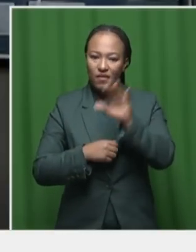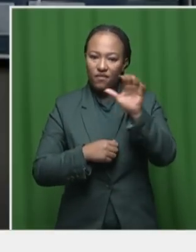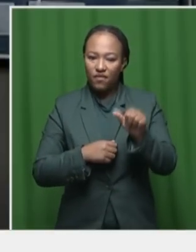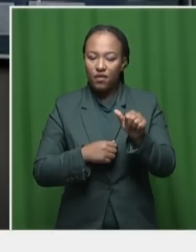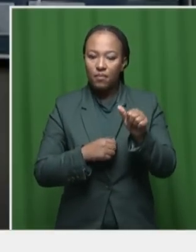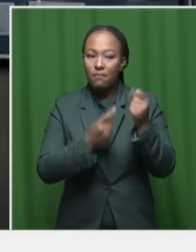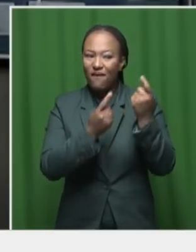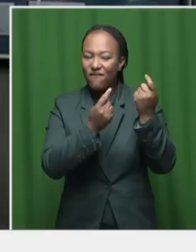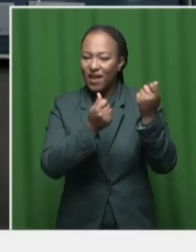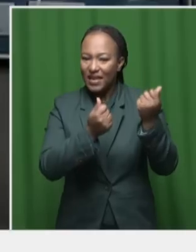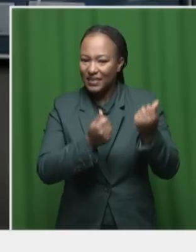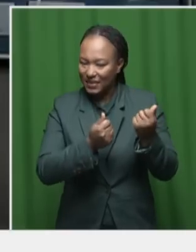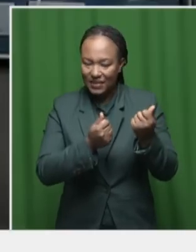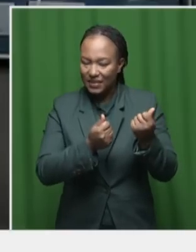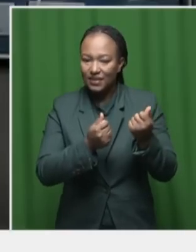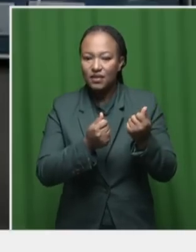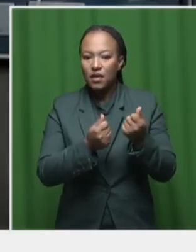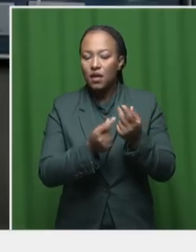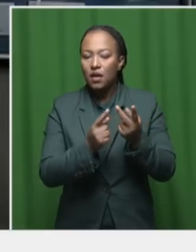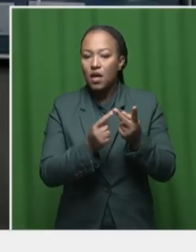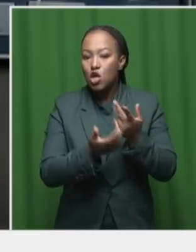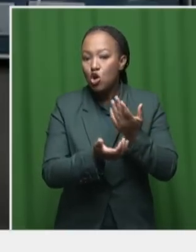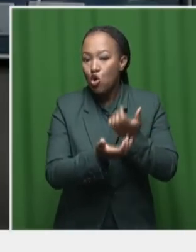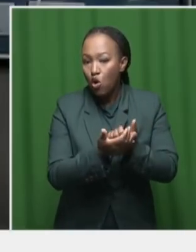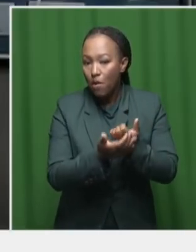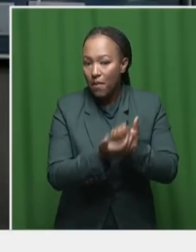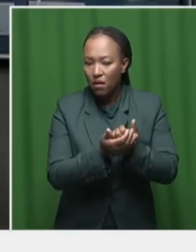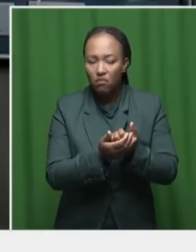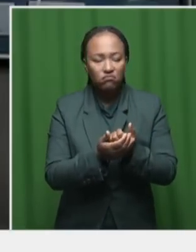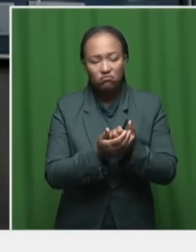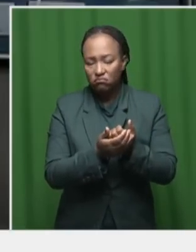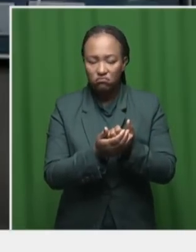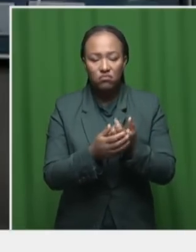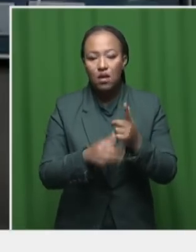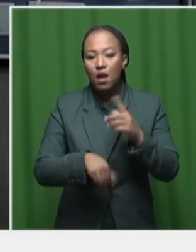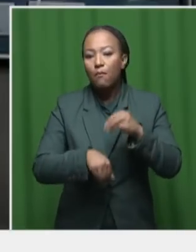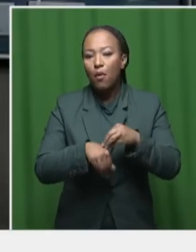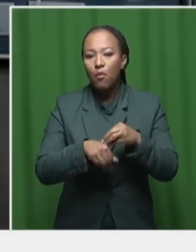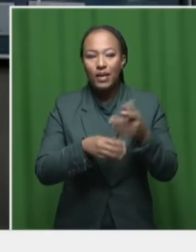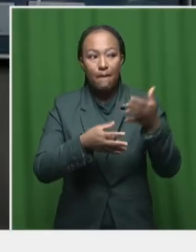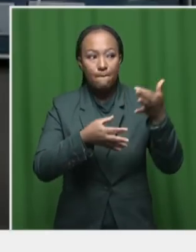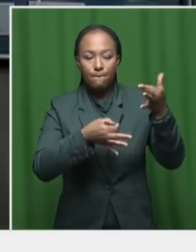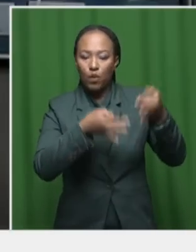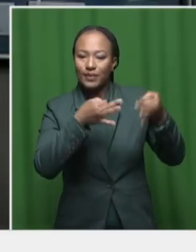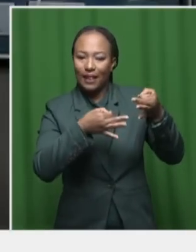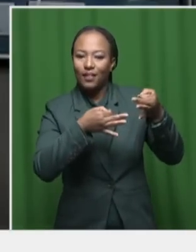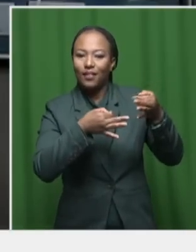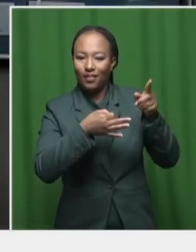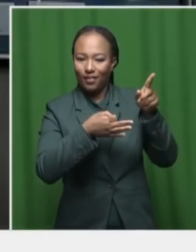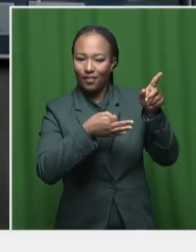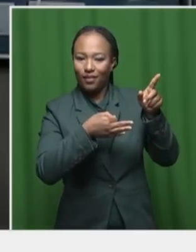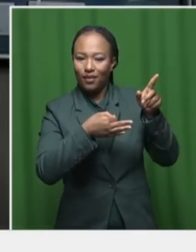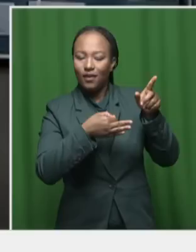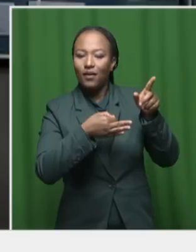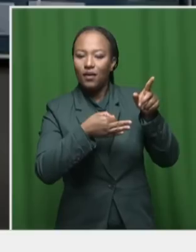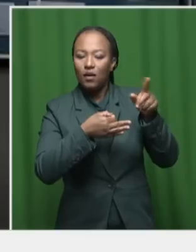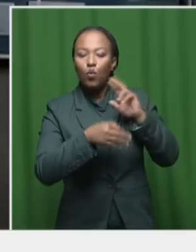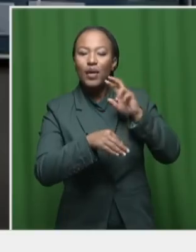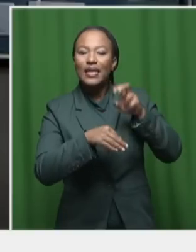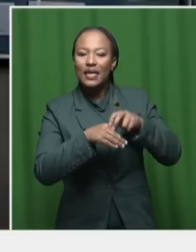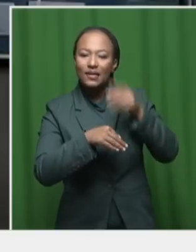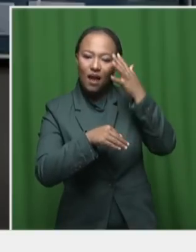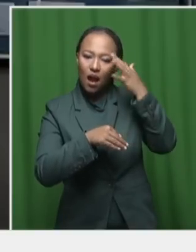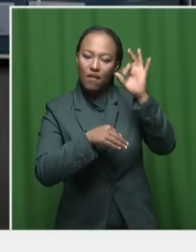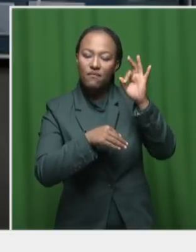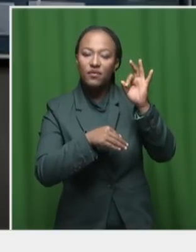really financial. It's not really economic. I think the problem that we have in South Africa is politically, mostly. And that we need a government that